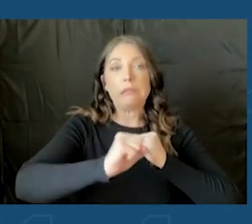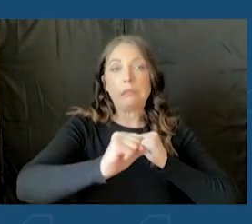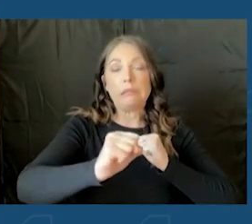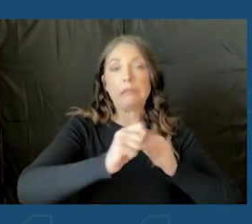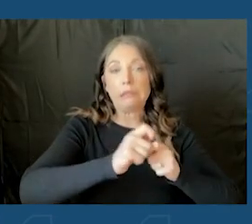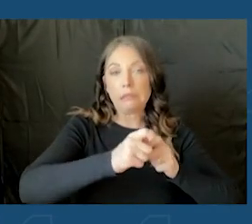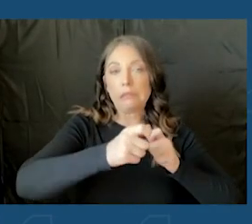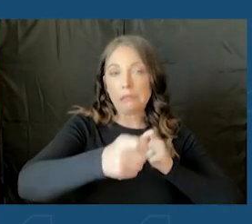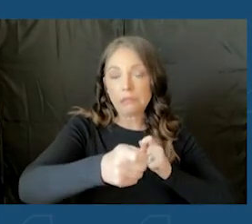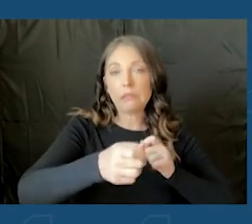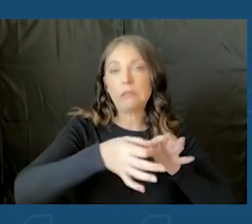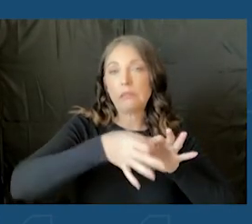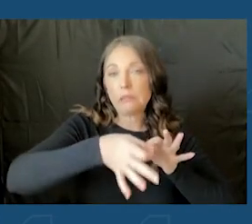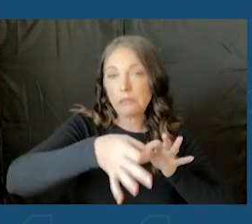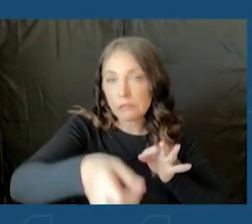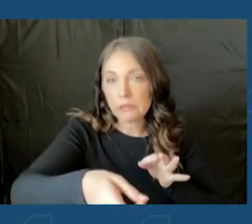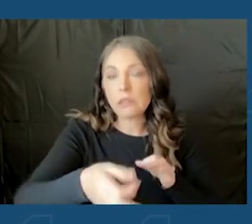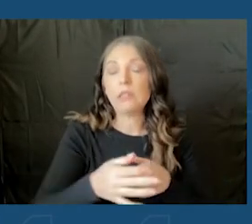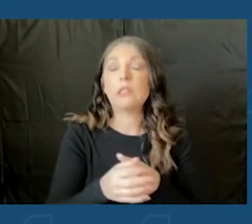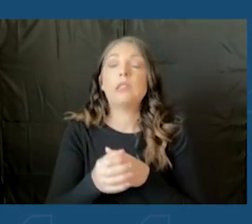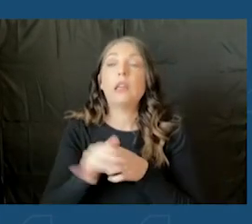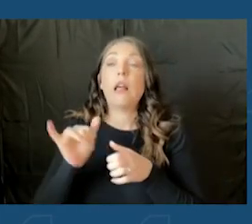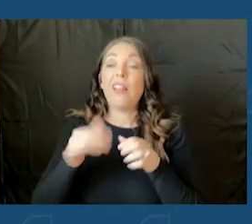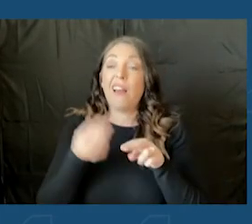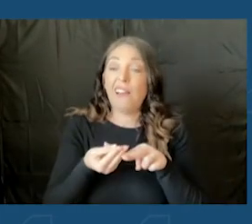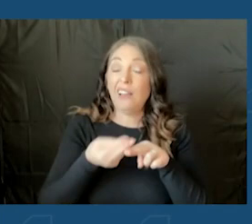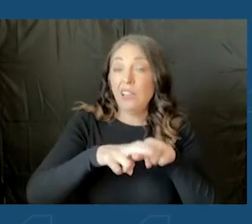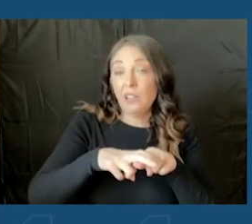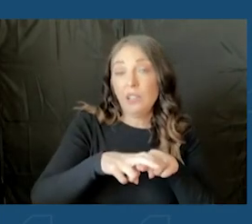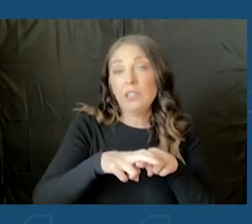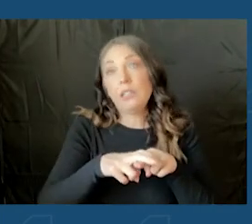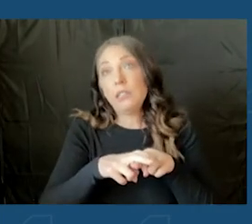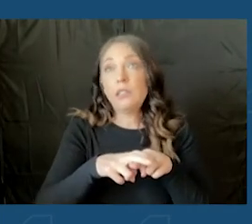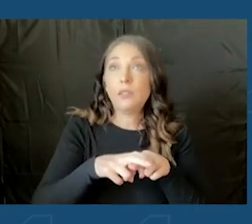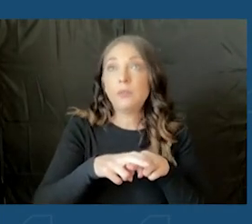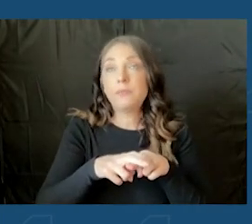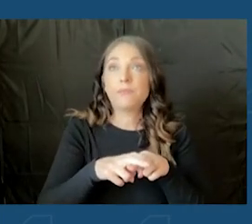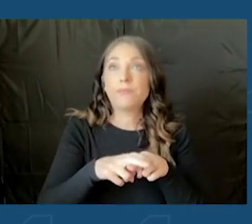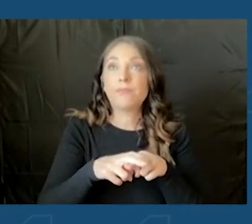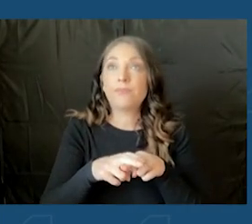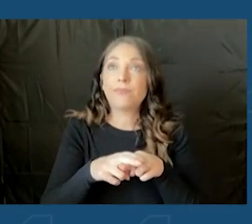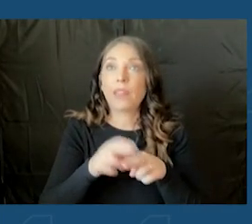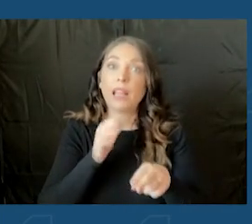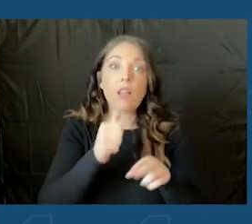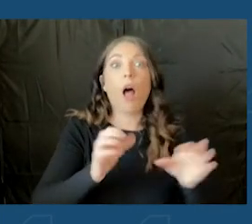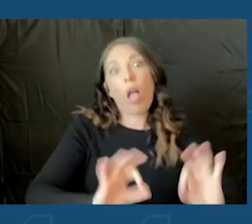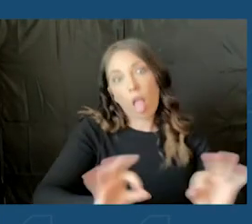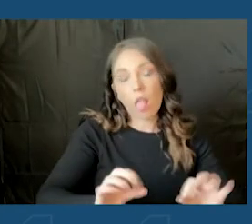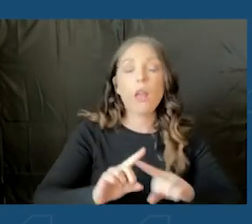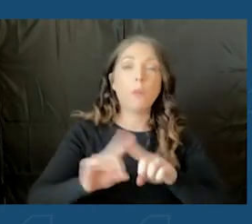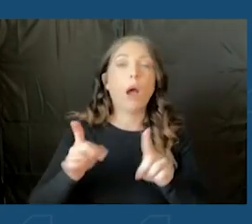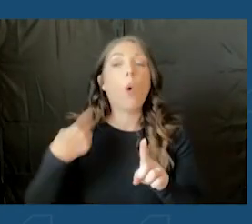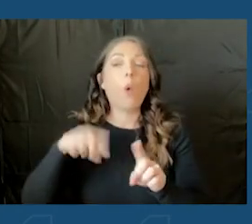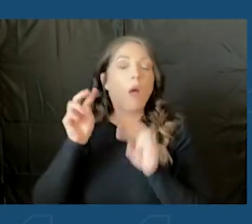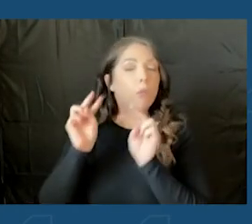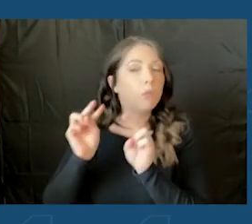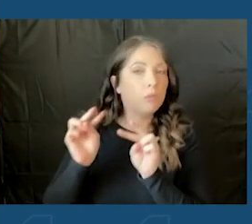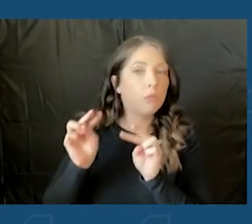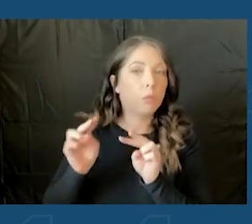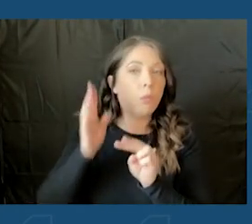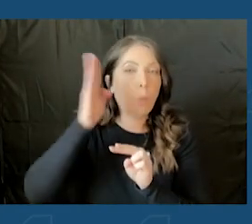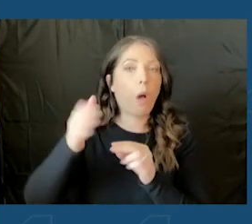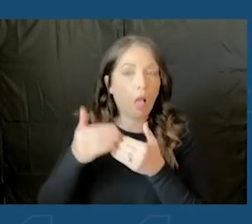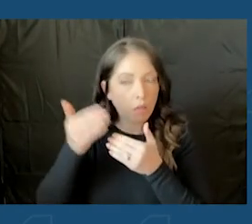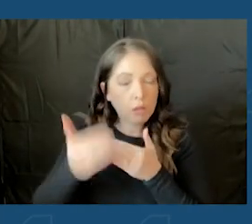the increase, is not insignificant, but also it's something we're going to be monitoring as we go forward. To the extent